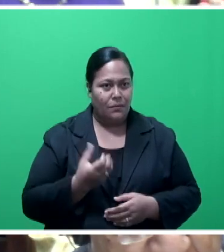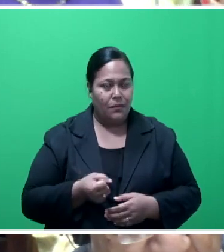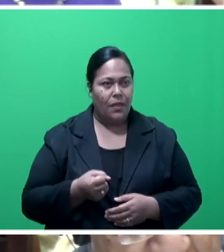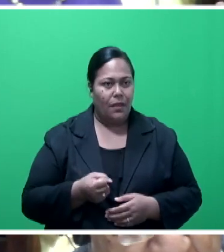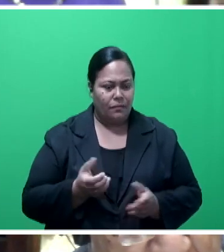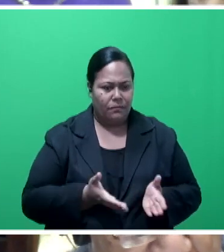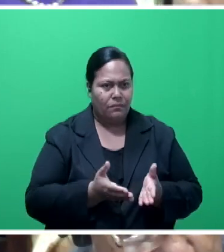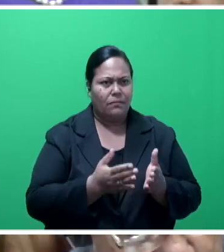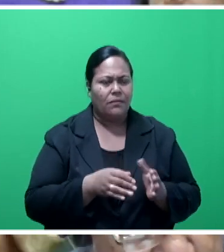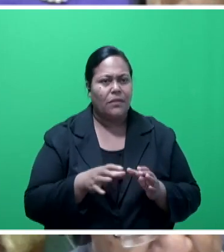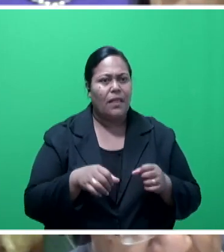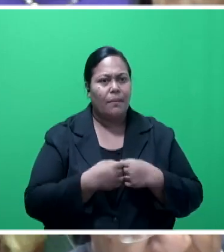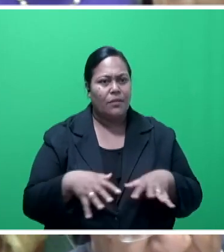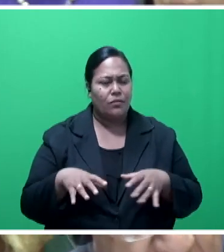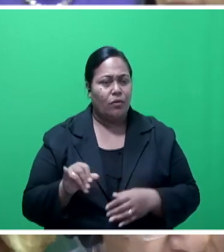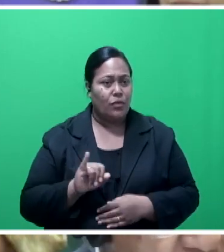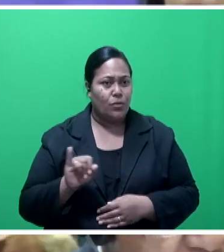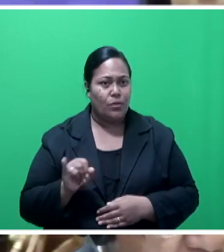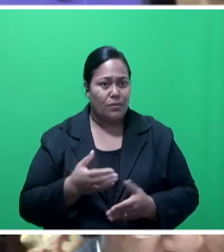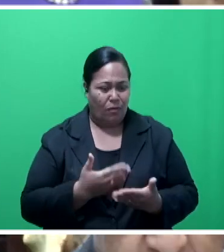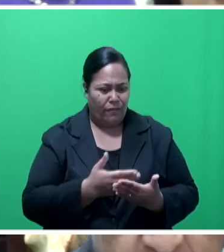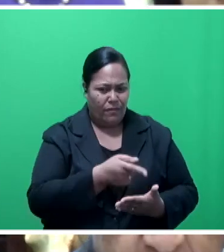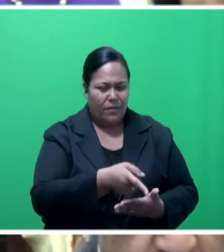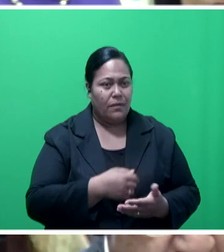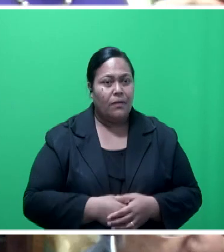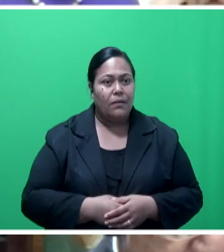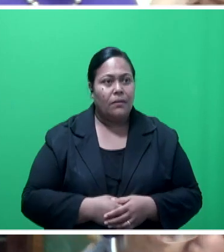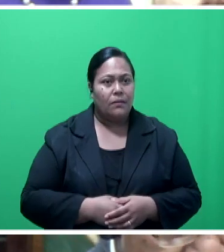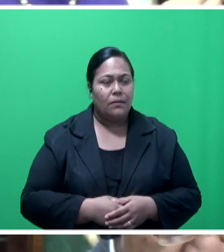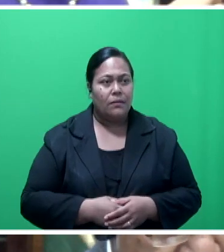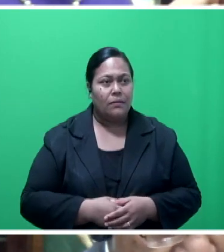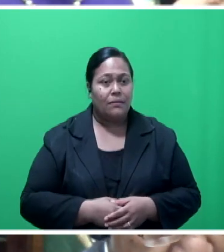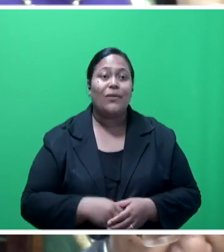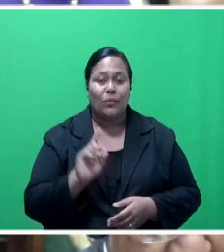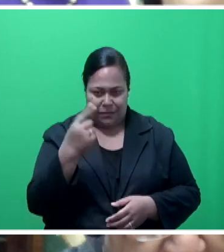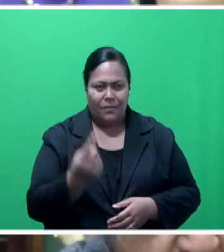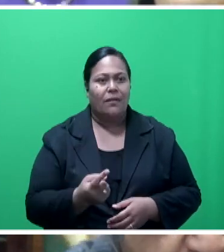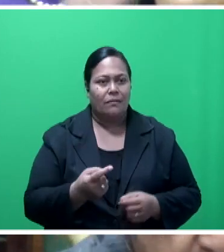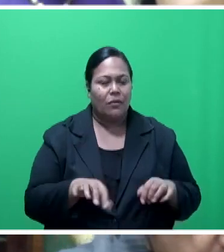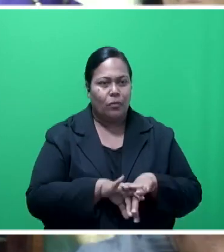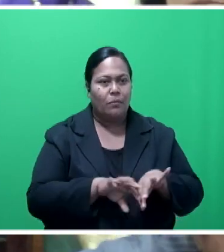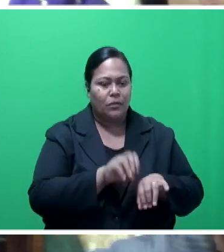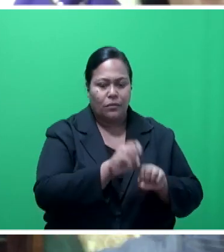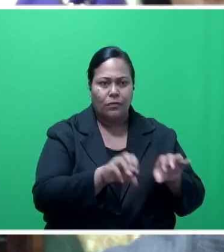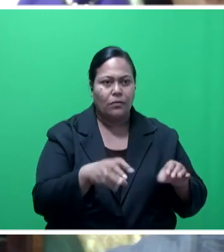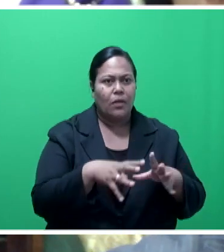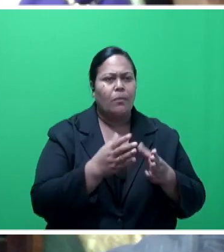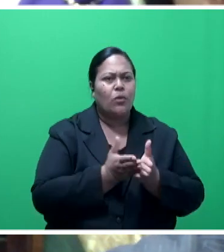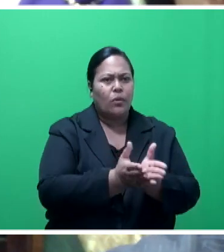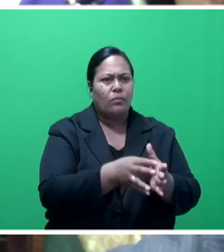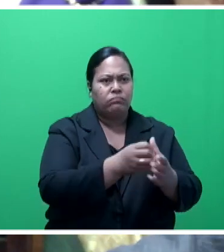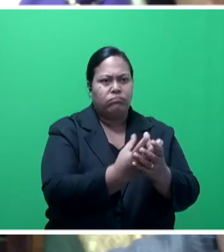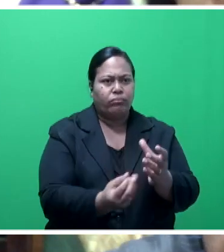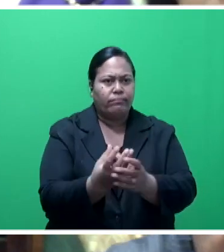shipwreck insurance, removal insurance. And in fact, they are the ones who sort of littered the harbours in a lot of places where